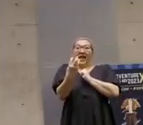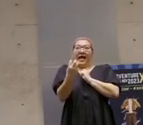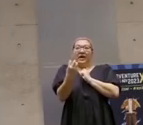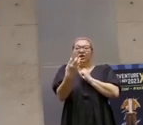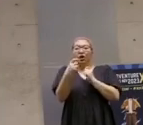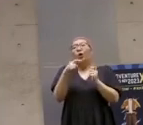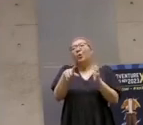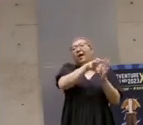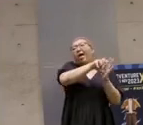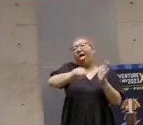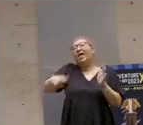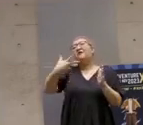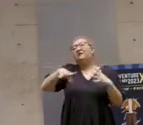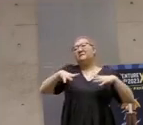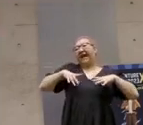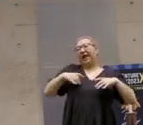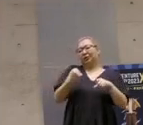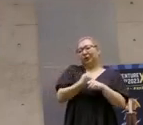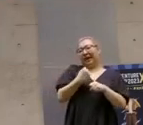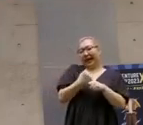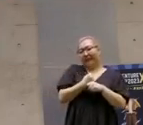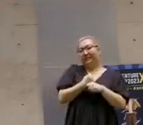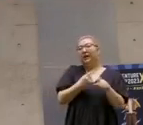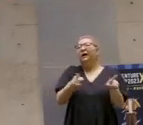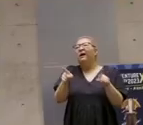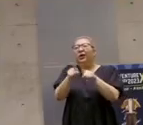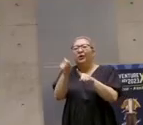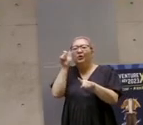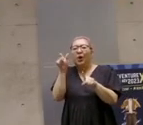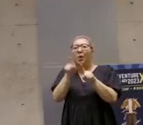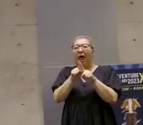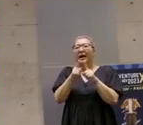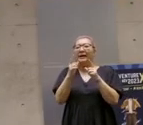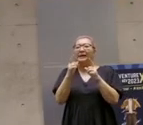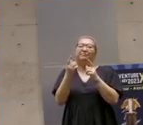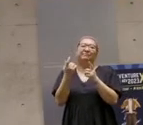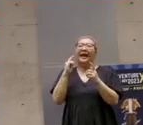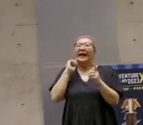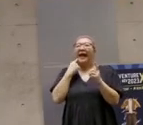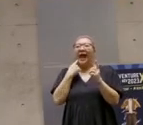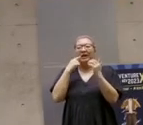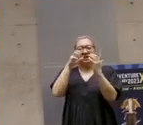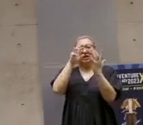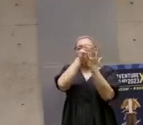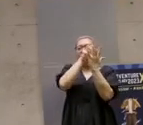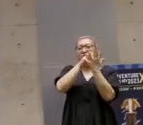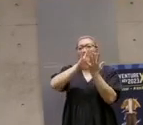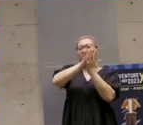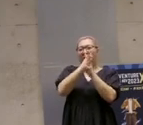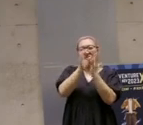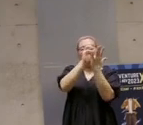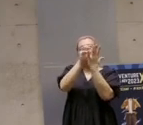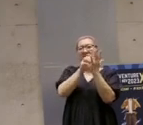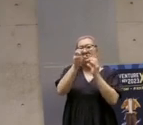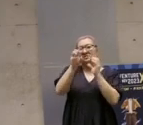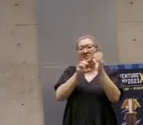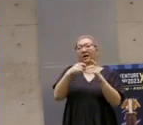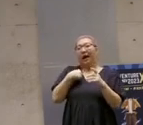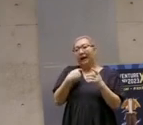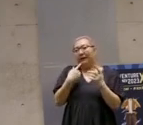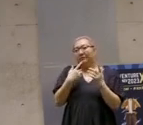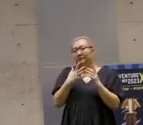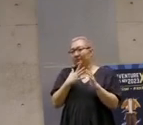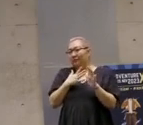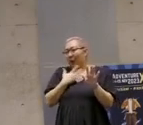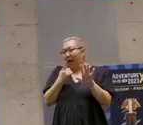honestly, nobody believes a word I say. But anyway, all I can say is that when I was kind of getting a bit frustrated, just a little star